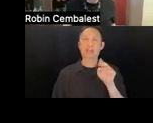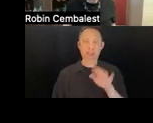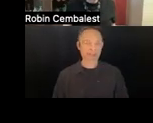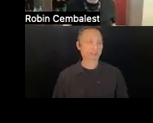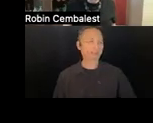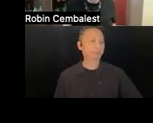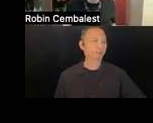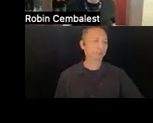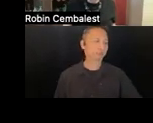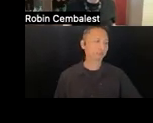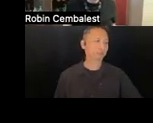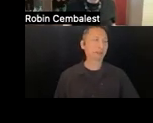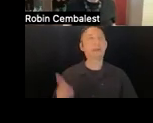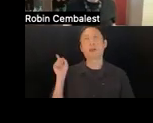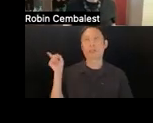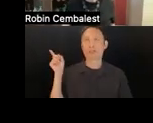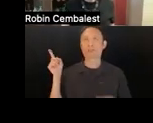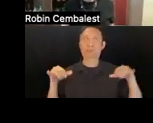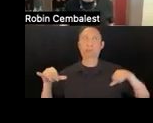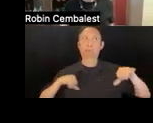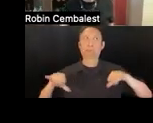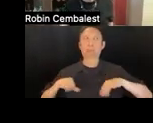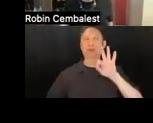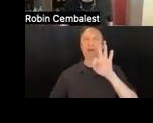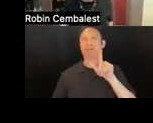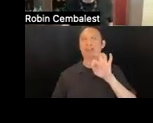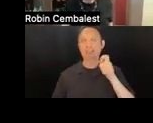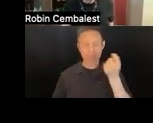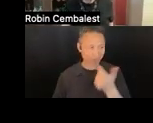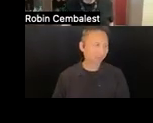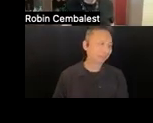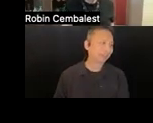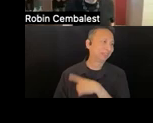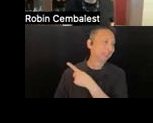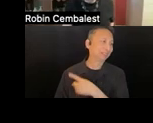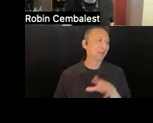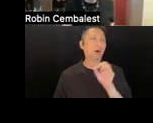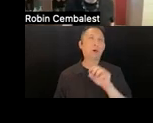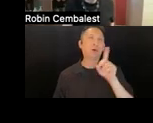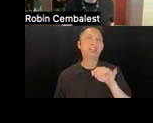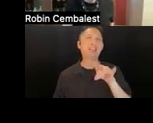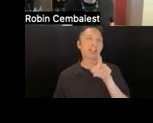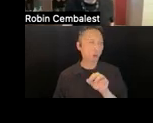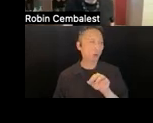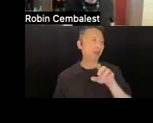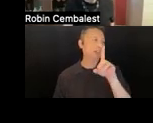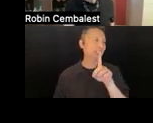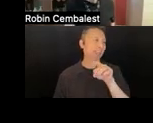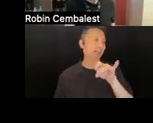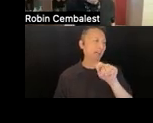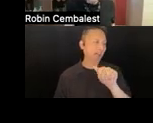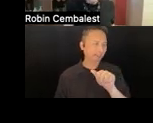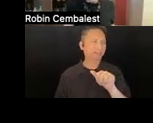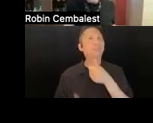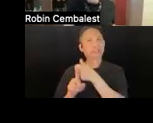I'm using it as an example. So this is Odili Donald Odita, and he is painting a mural now, or maybe